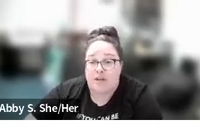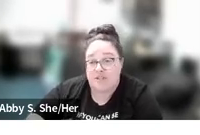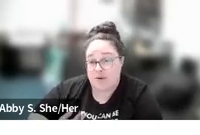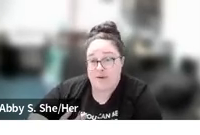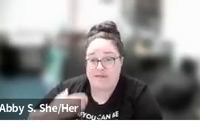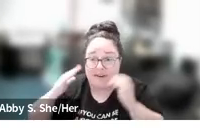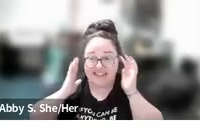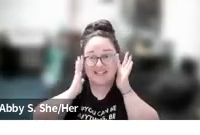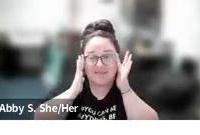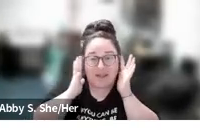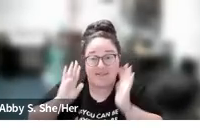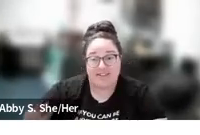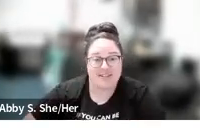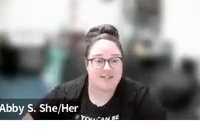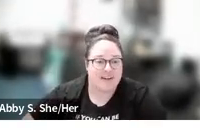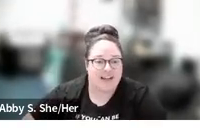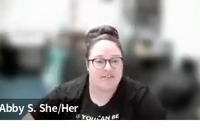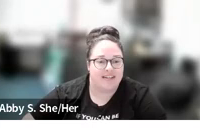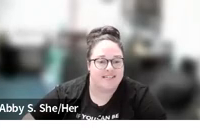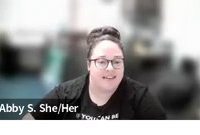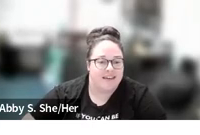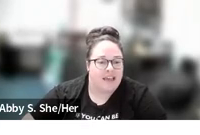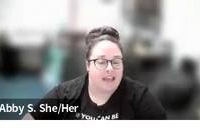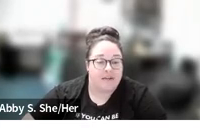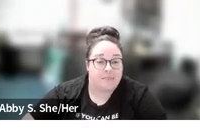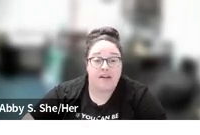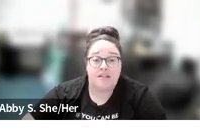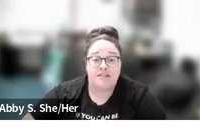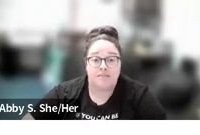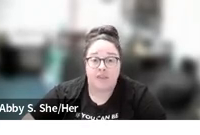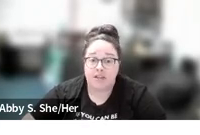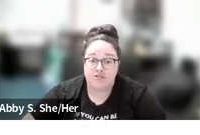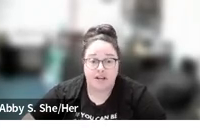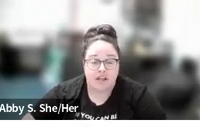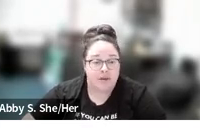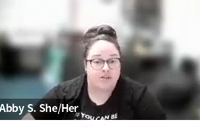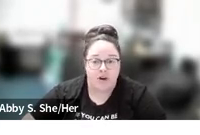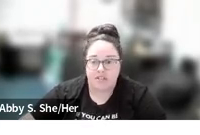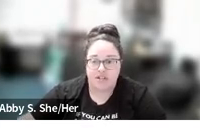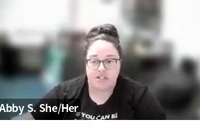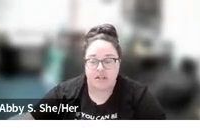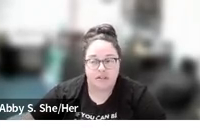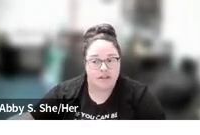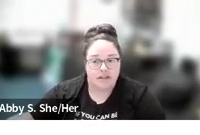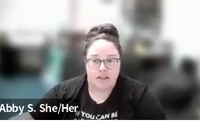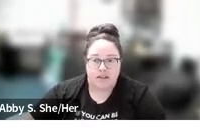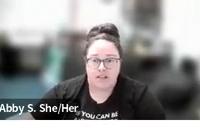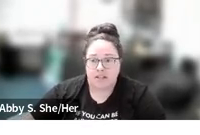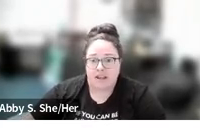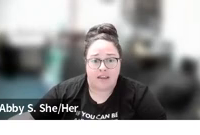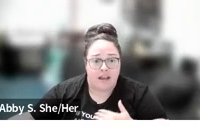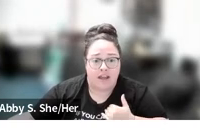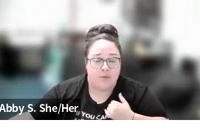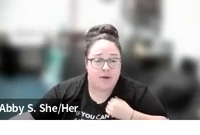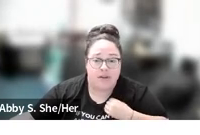I hope they do. I just don't know about it. That's something I'm going to look into right after this. And because Android and iOS are always changing,